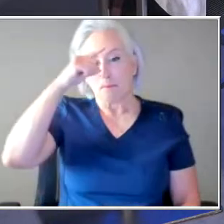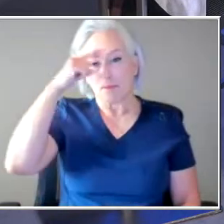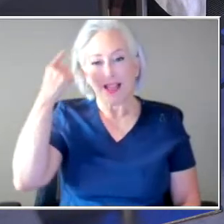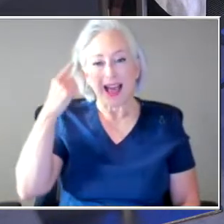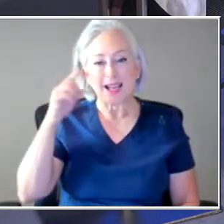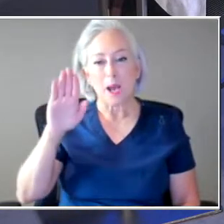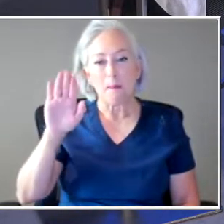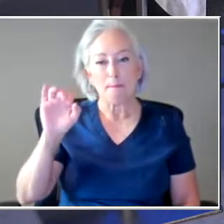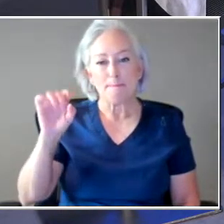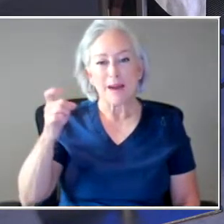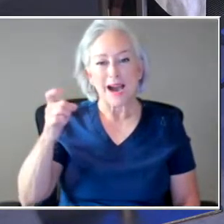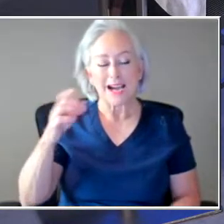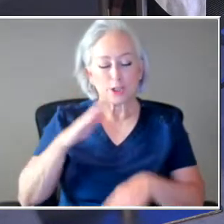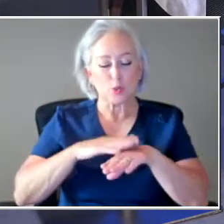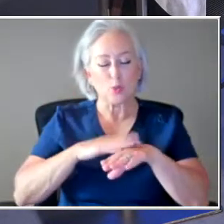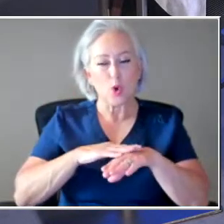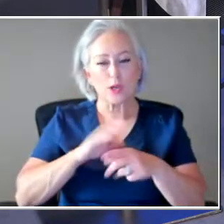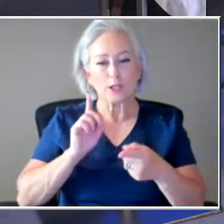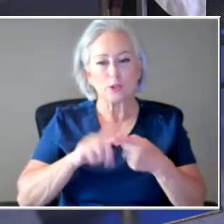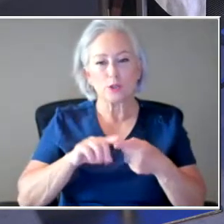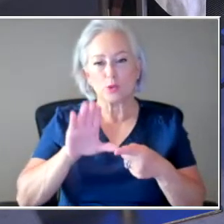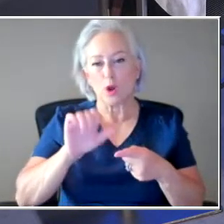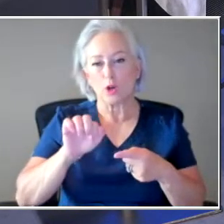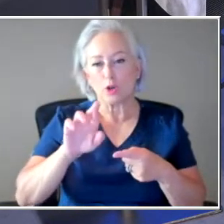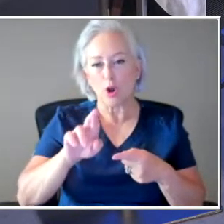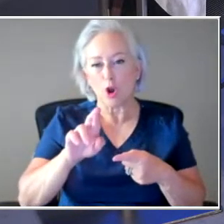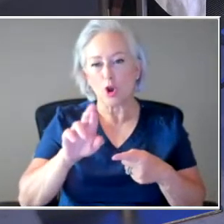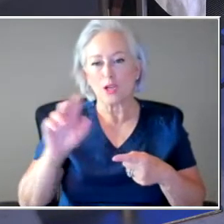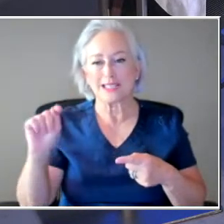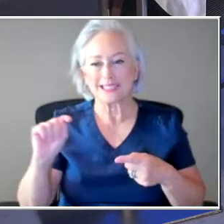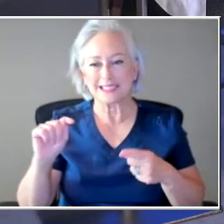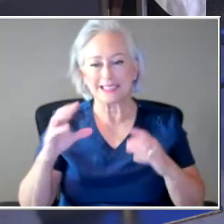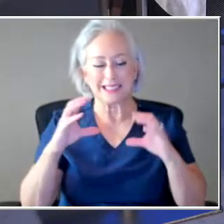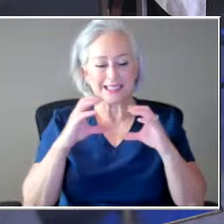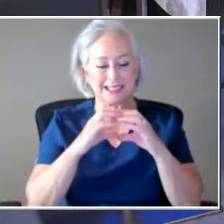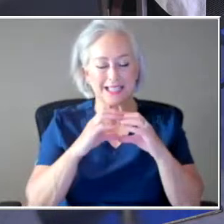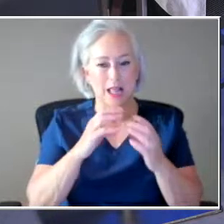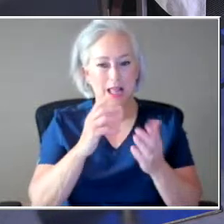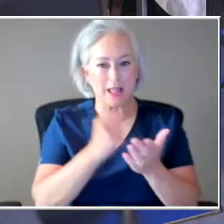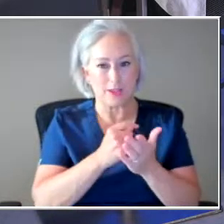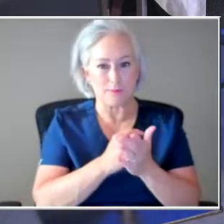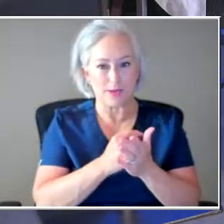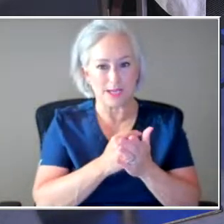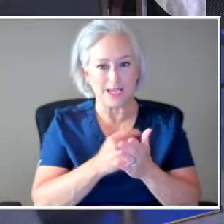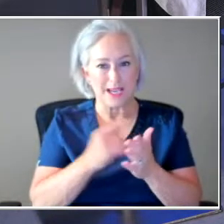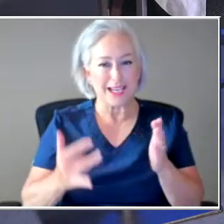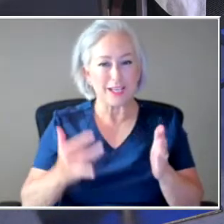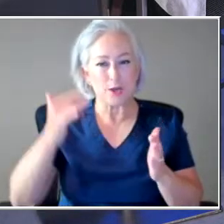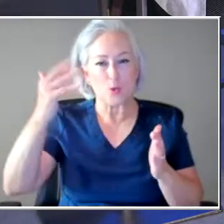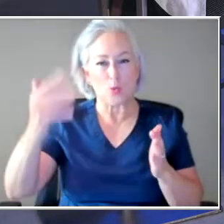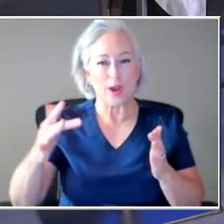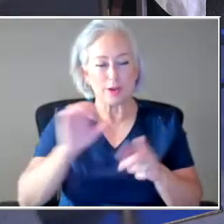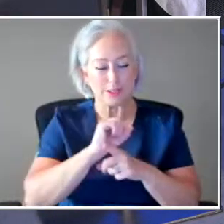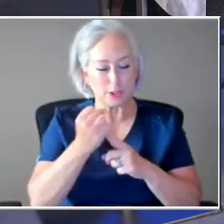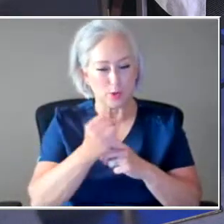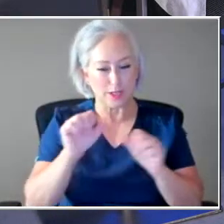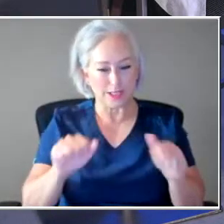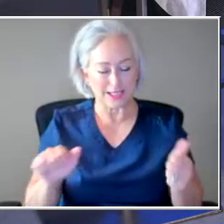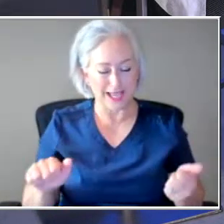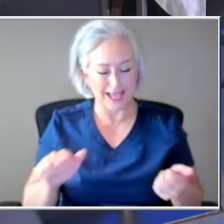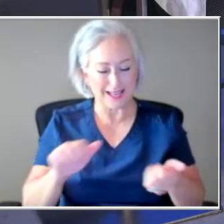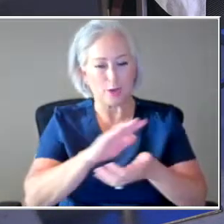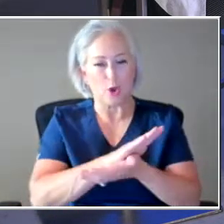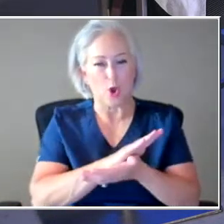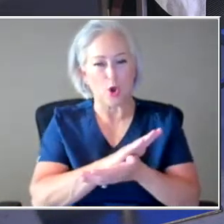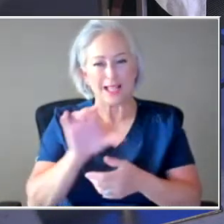therapy. In rare cases, it can cause cancer. Is that, explain what that means and what a black box warning would mean for something